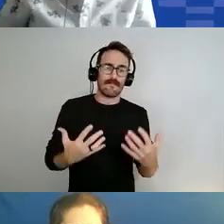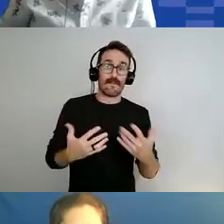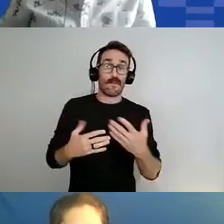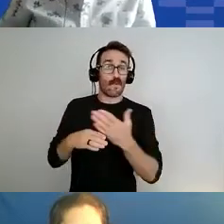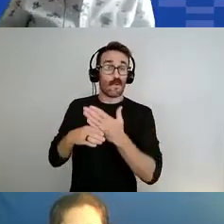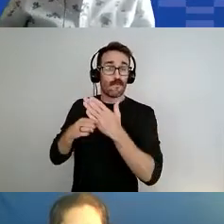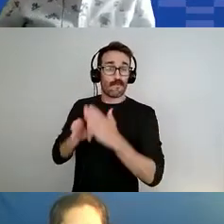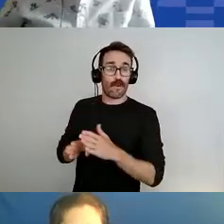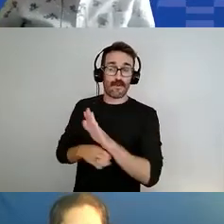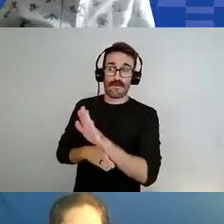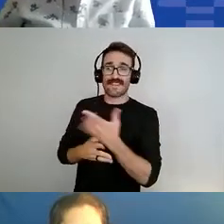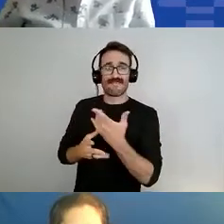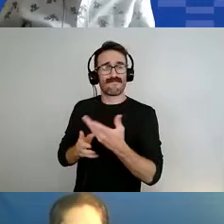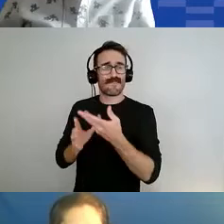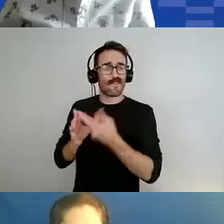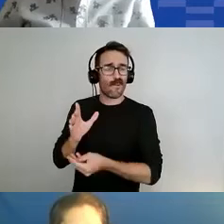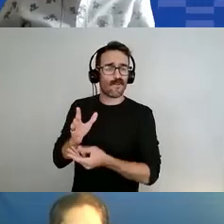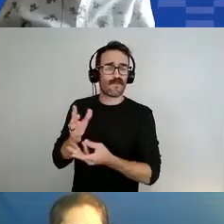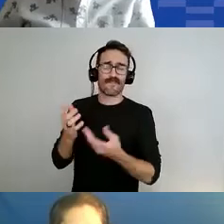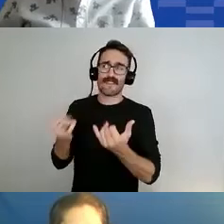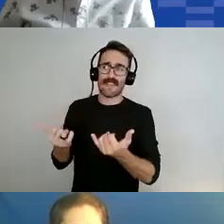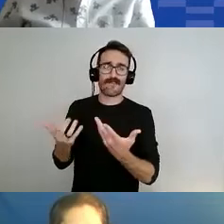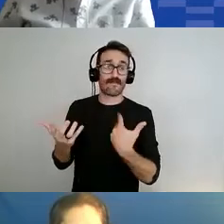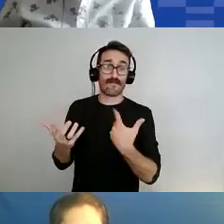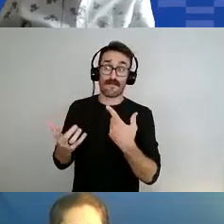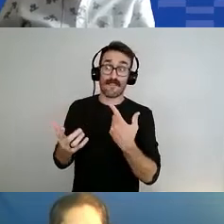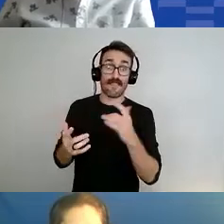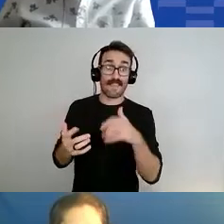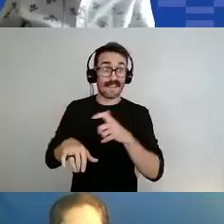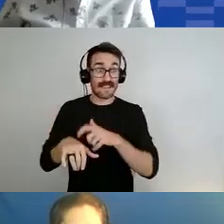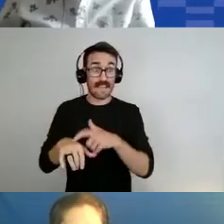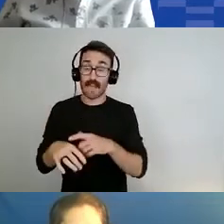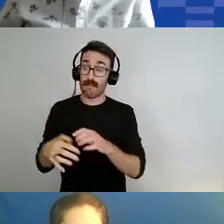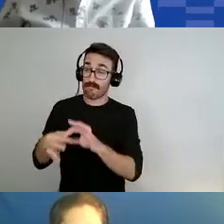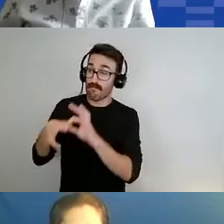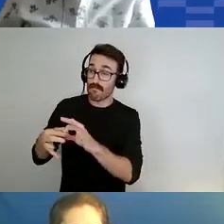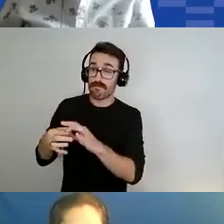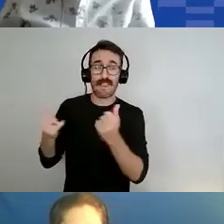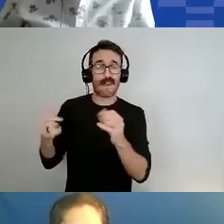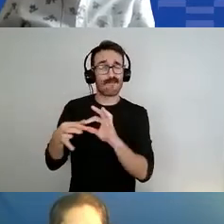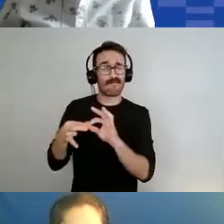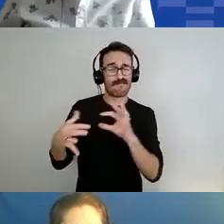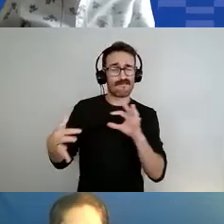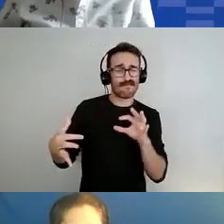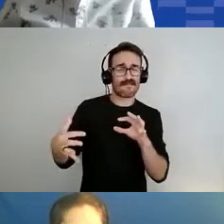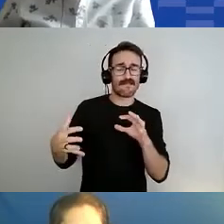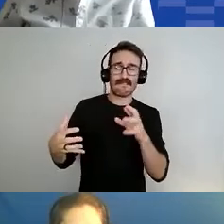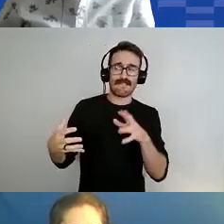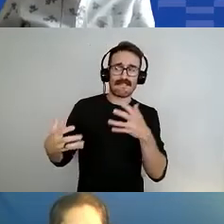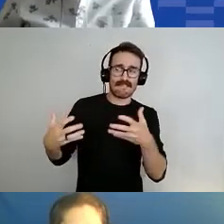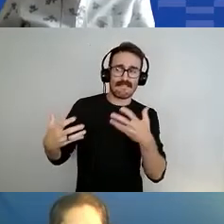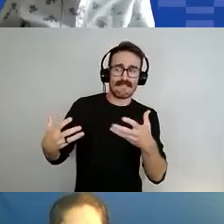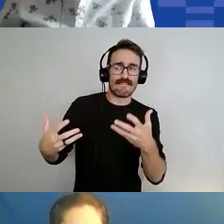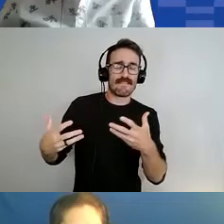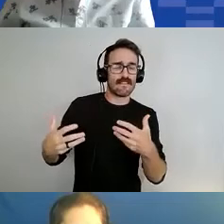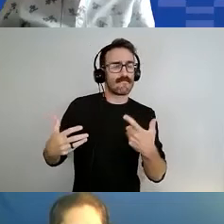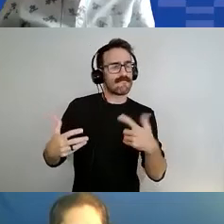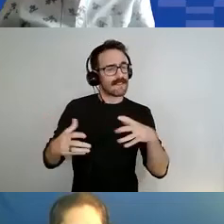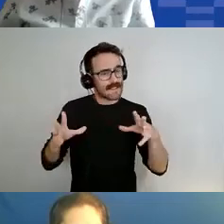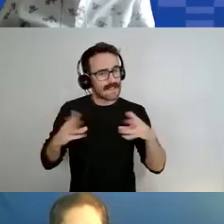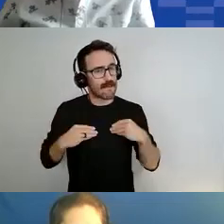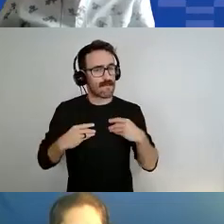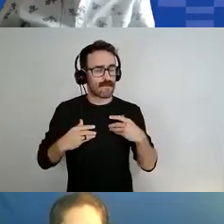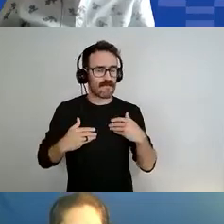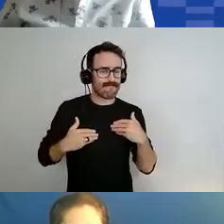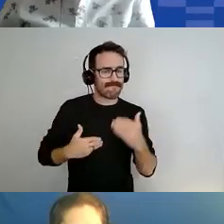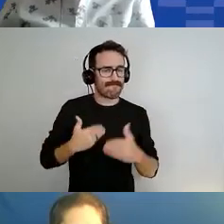or relationship as it once was, and accepting and moving forward and into a relationship